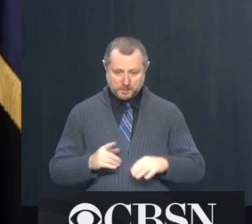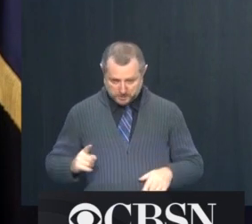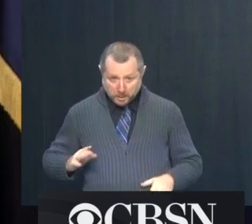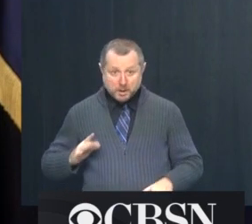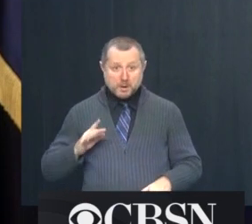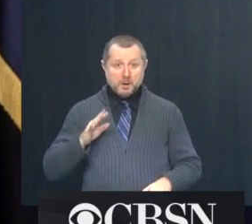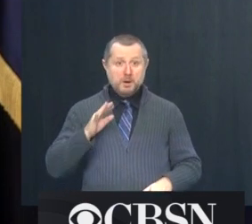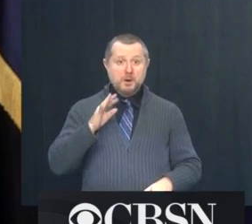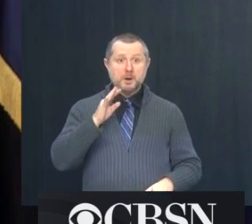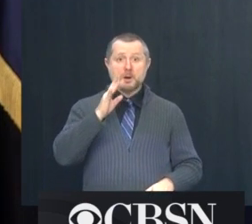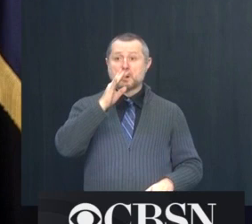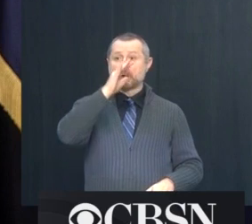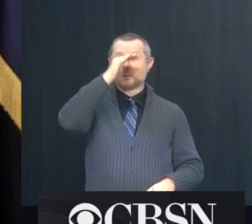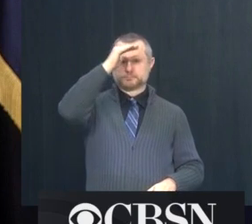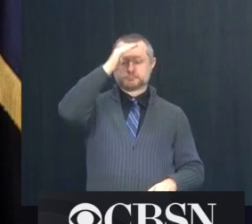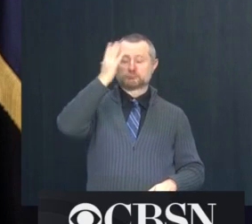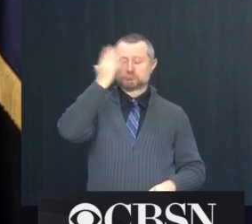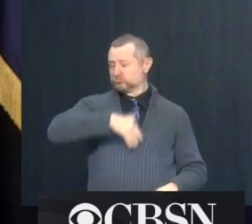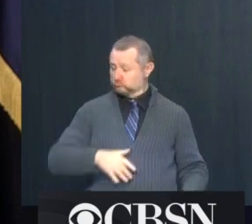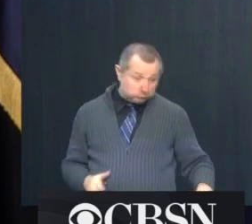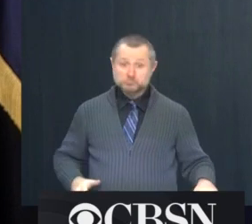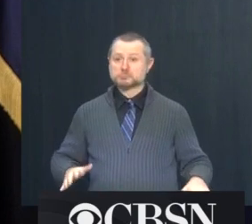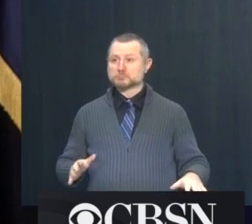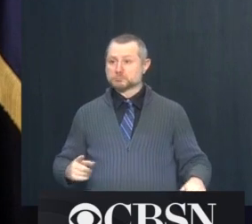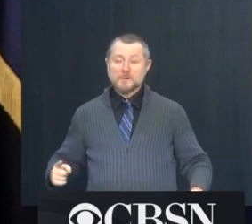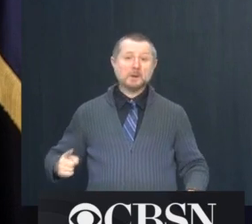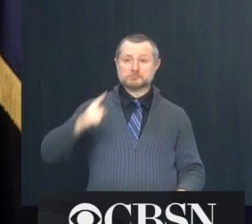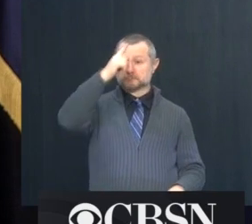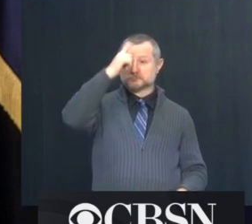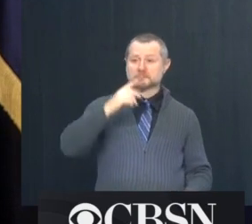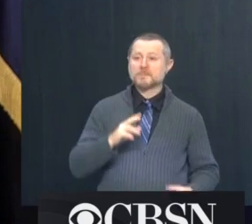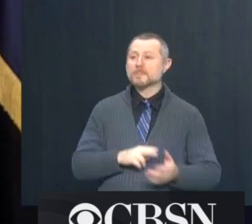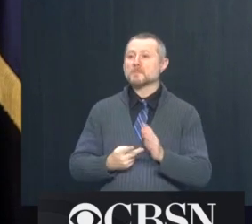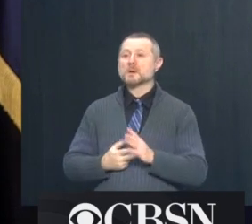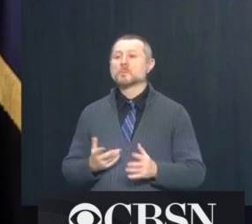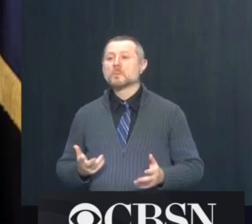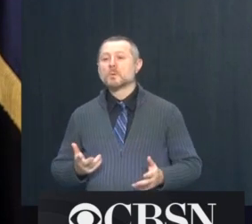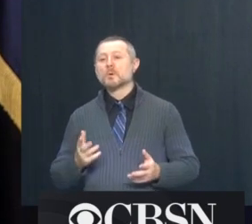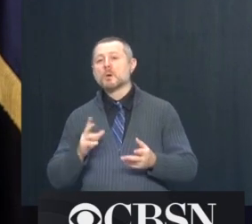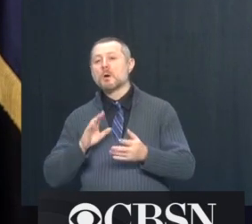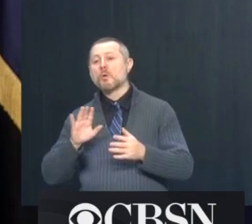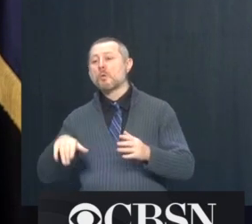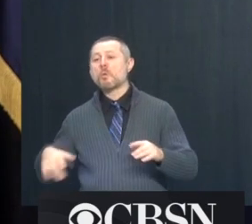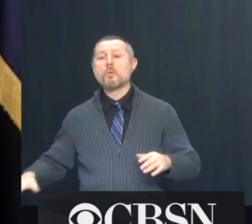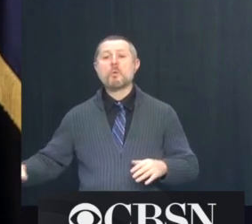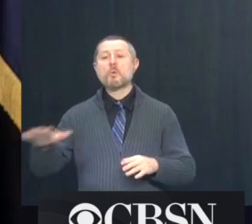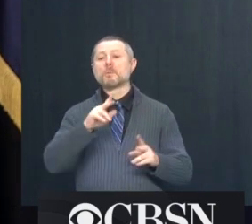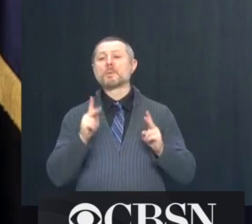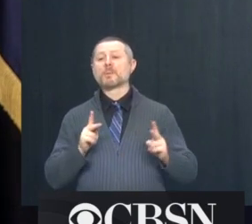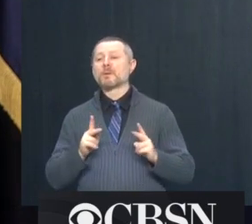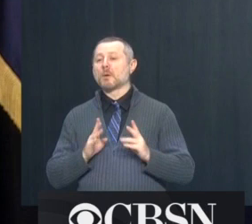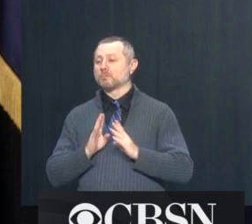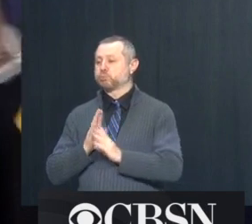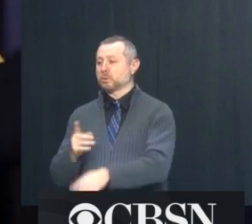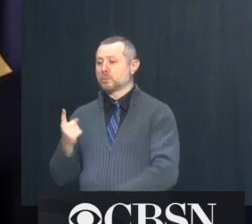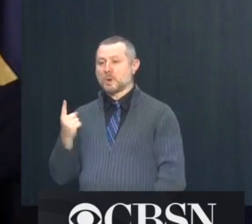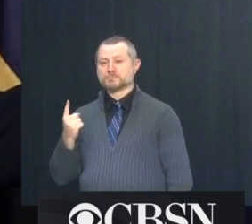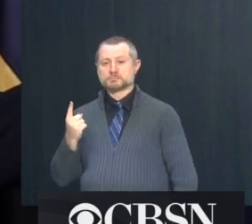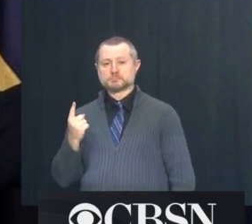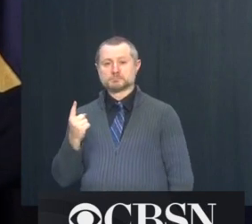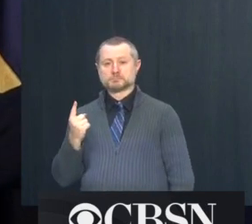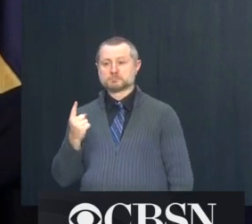not notice, that then went into one hospital. That hospital did